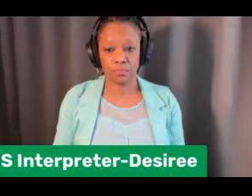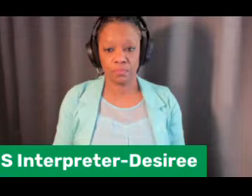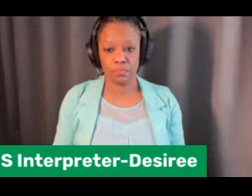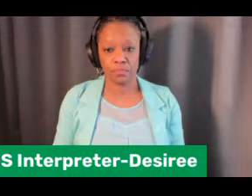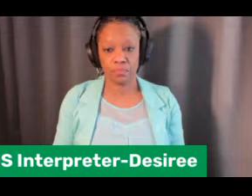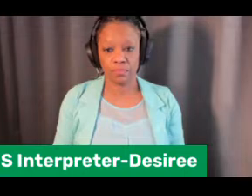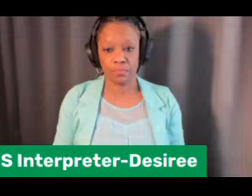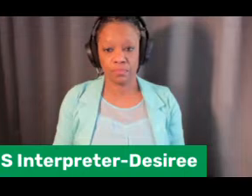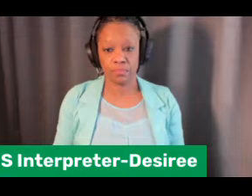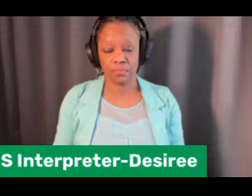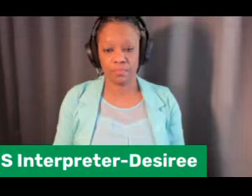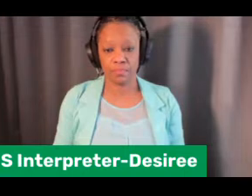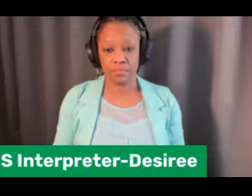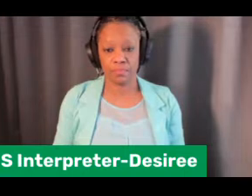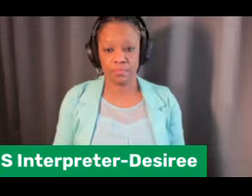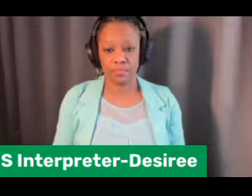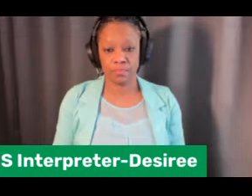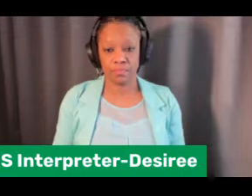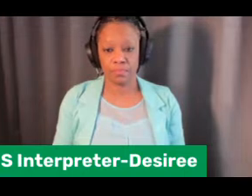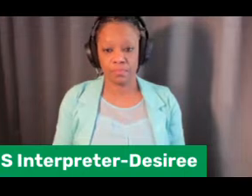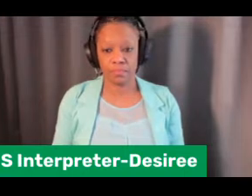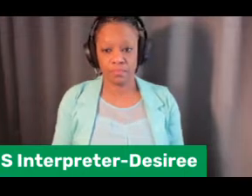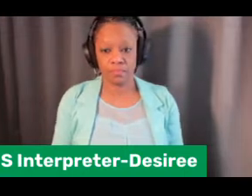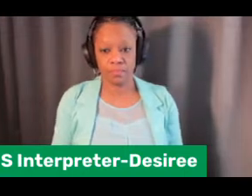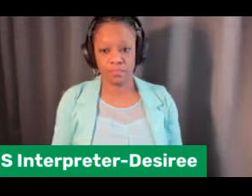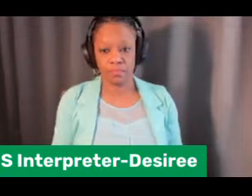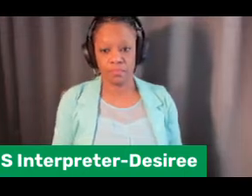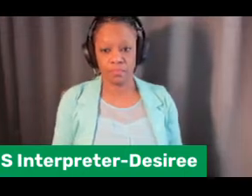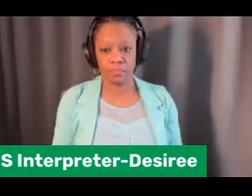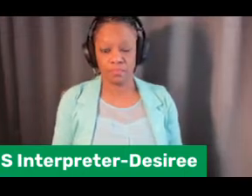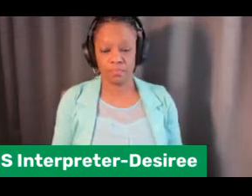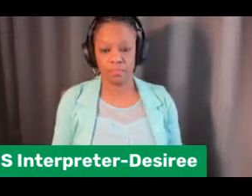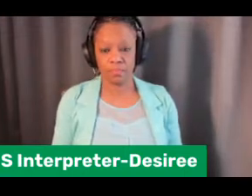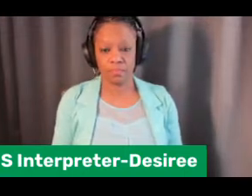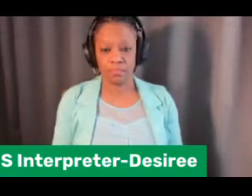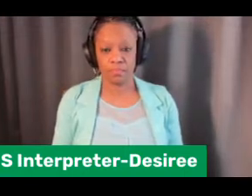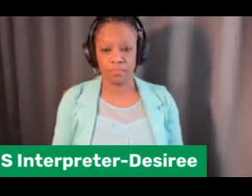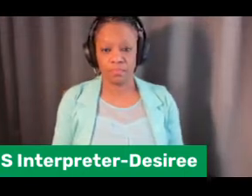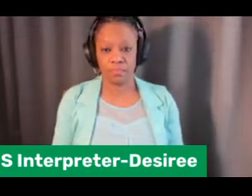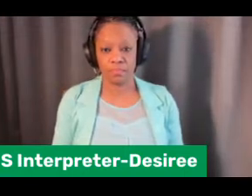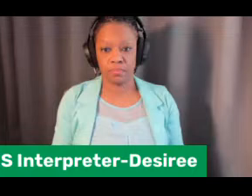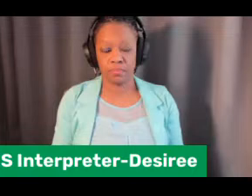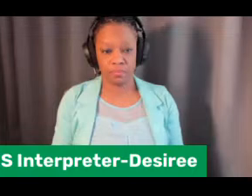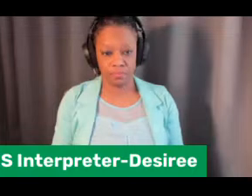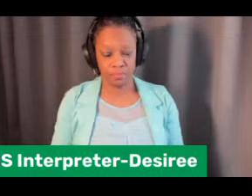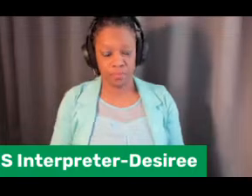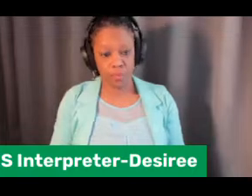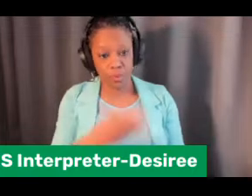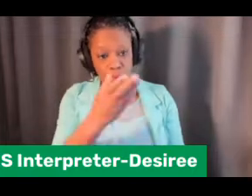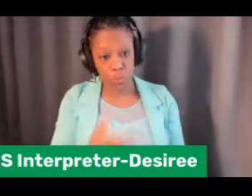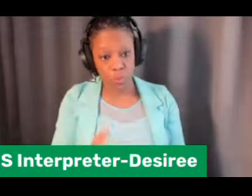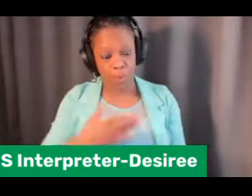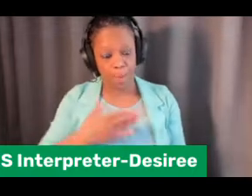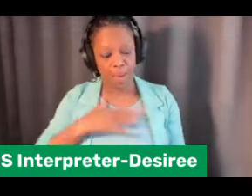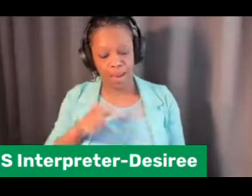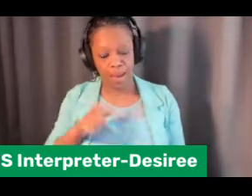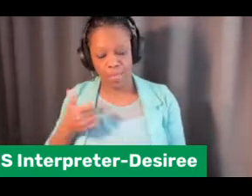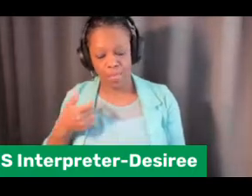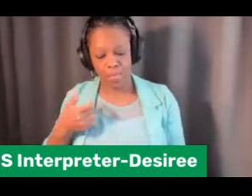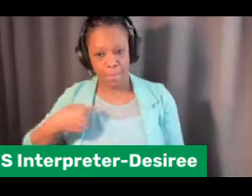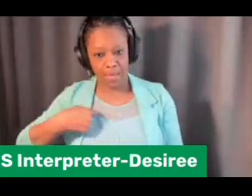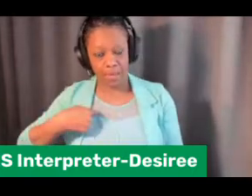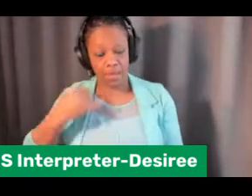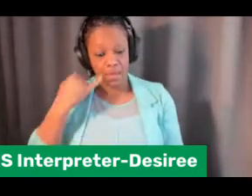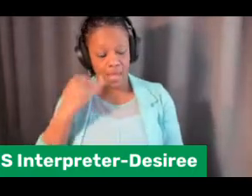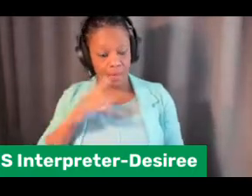respeto, me amo y respeto yo. You are my other me. If I do harm